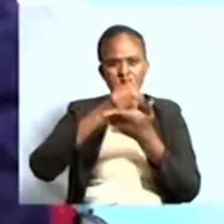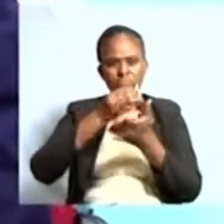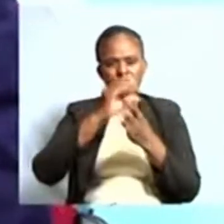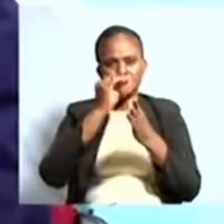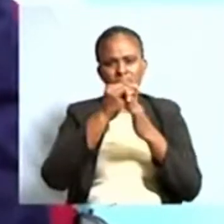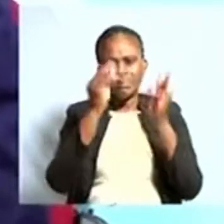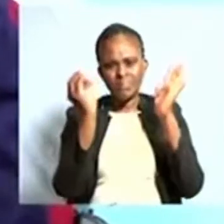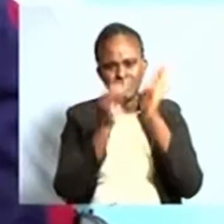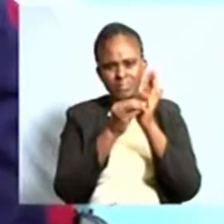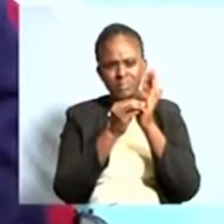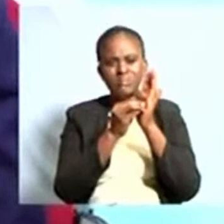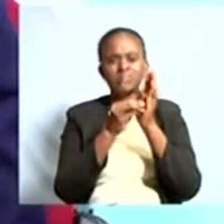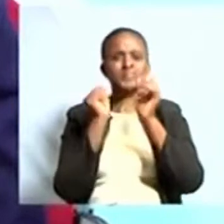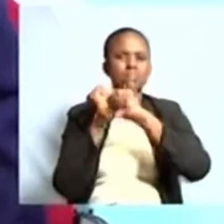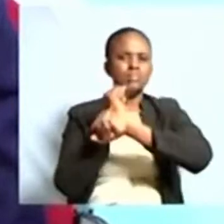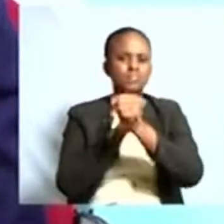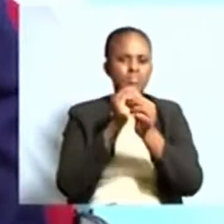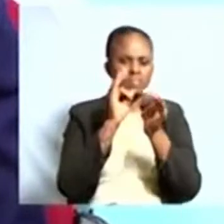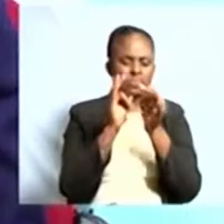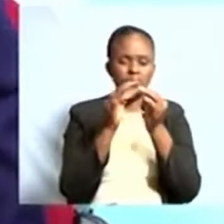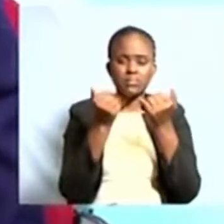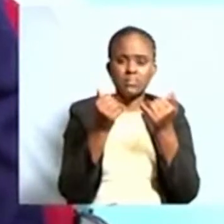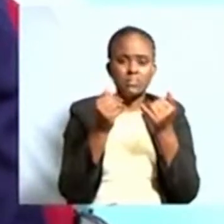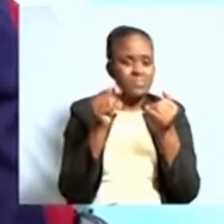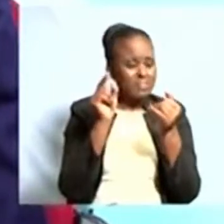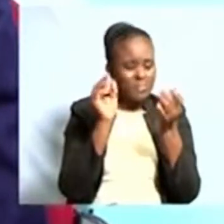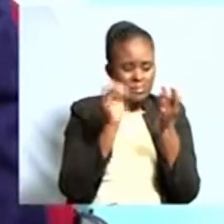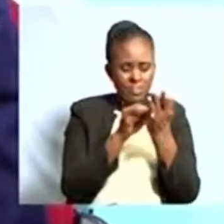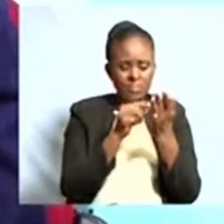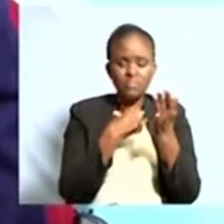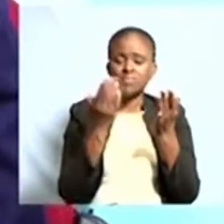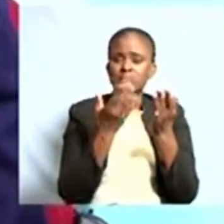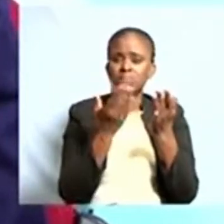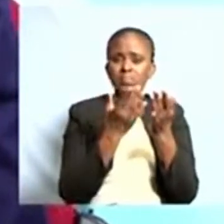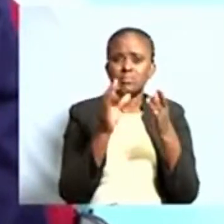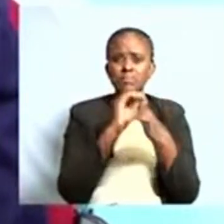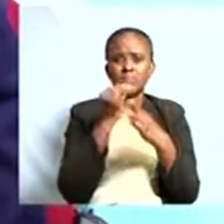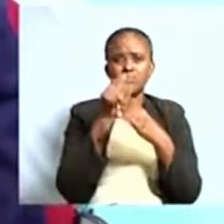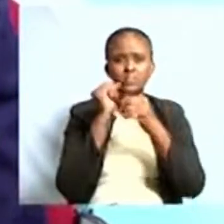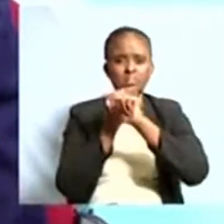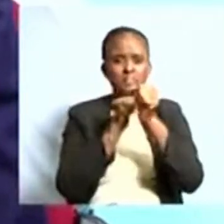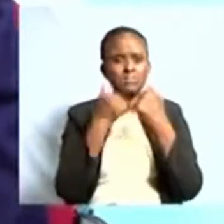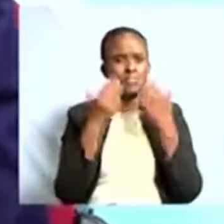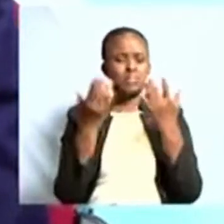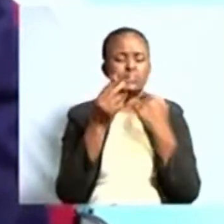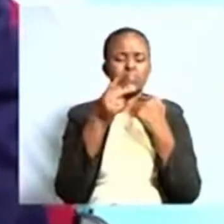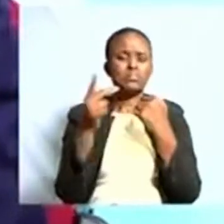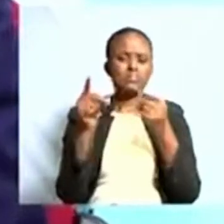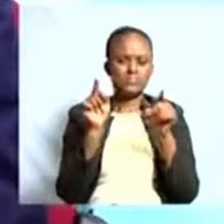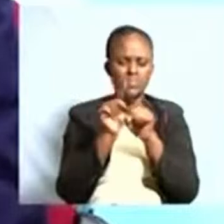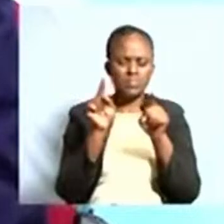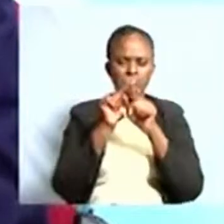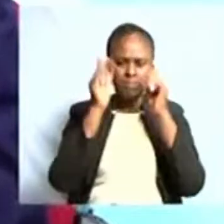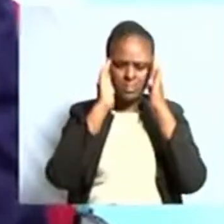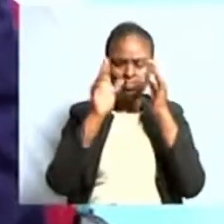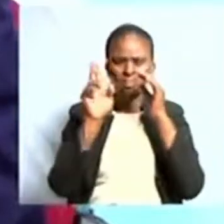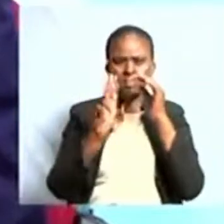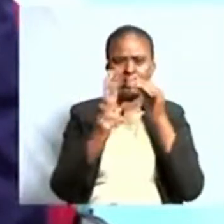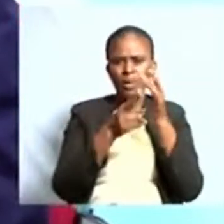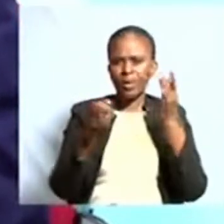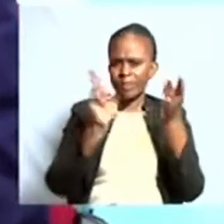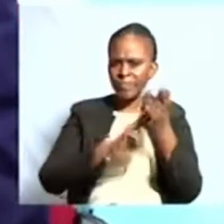as having been protected, if they don't have any markings on them as having been protected property, can't I use it?